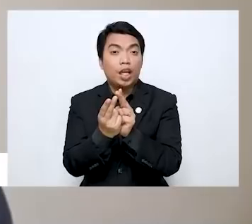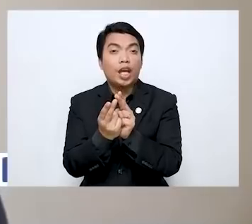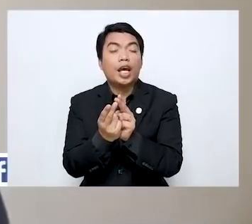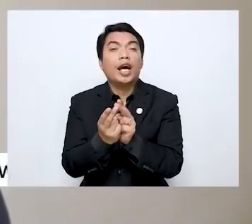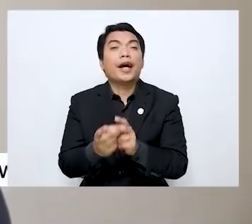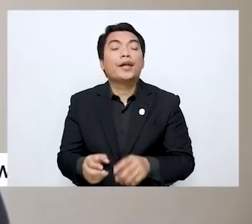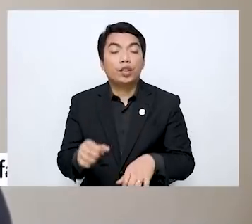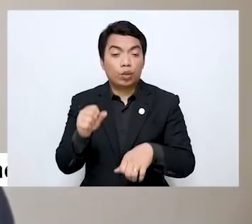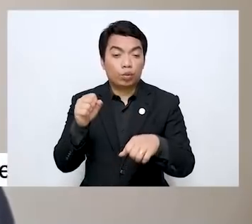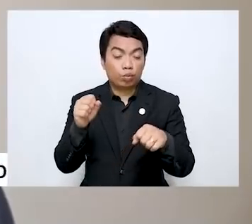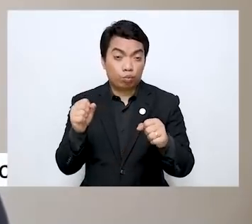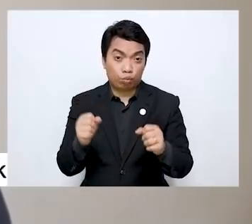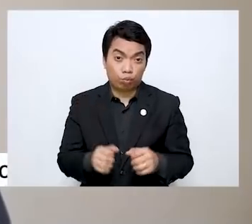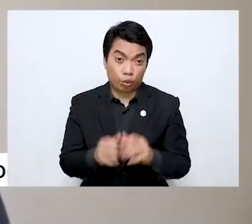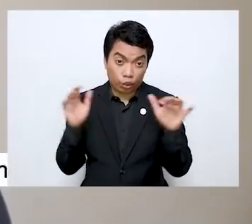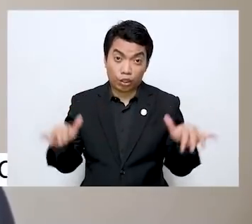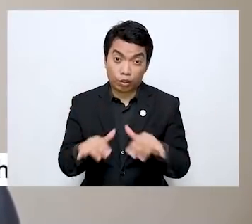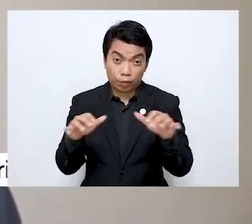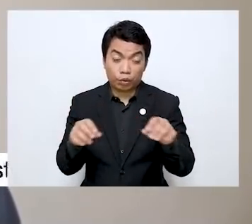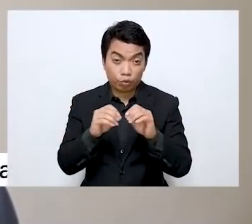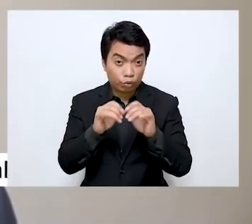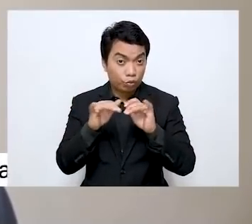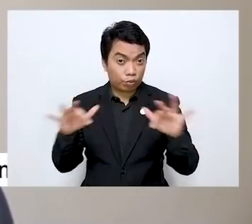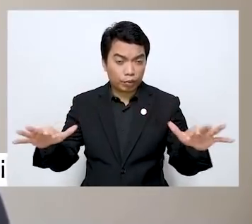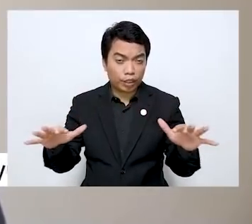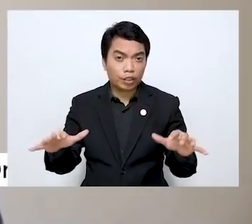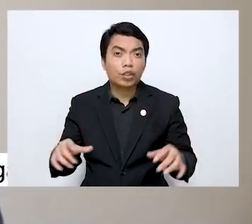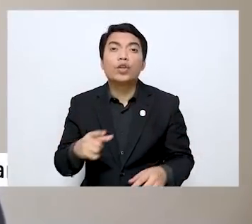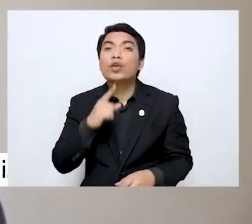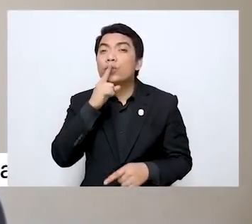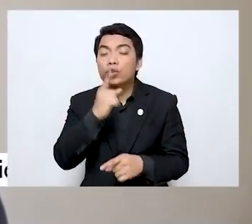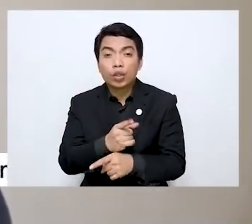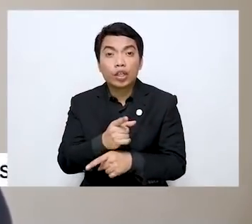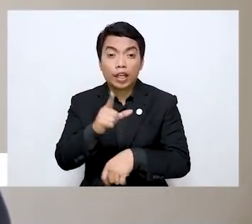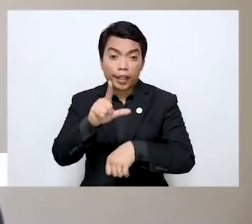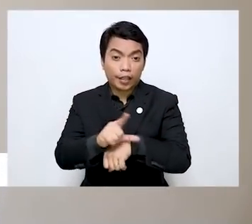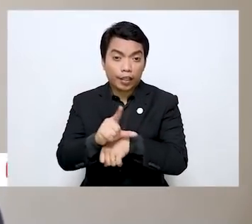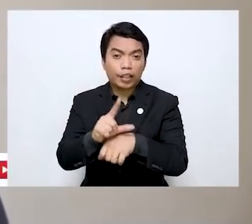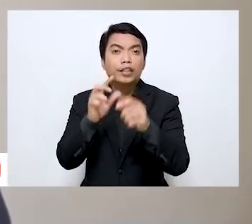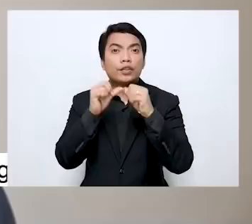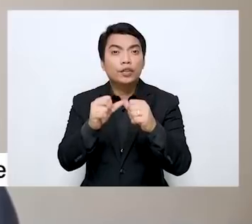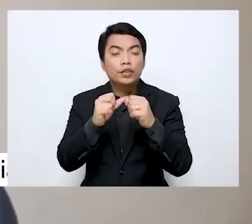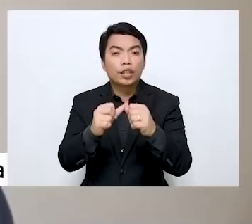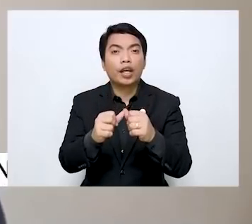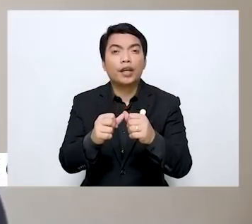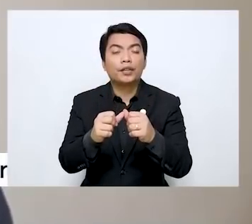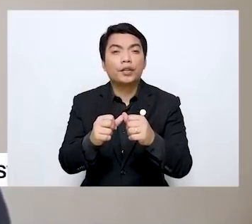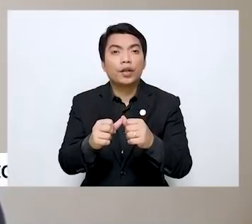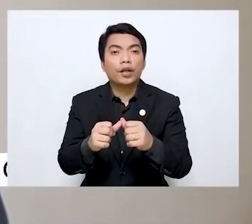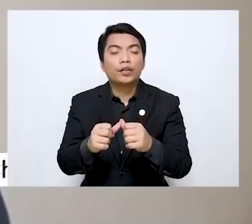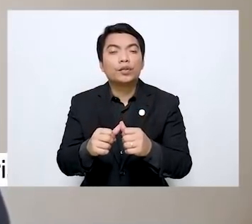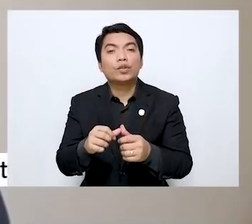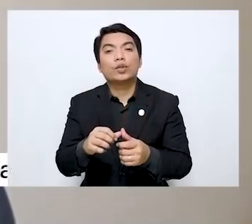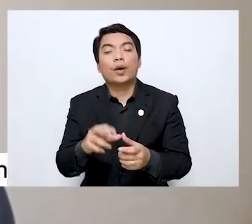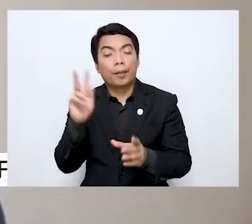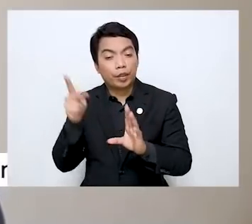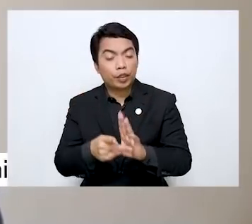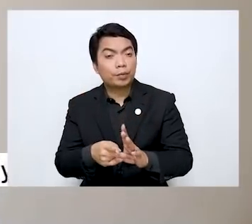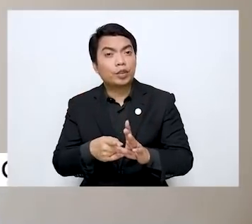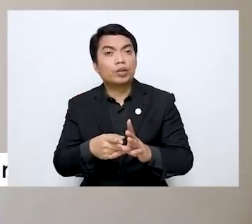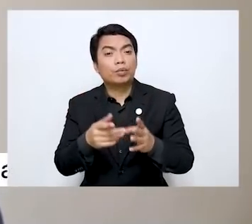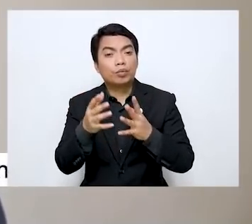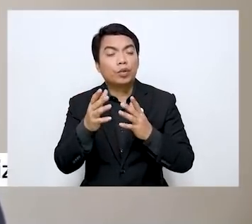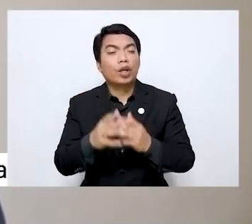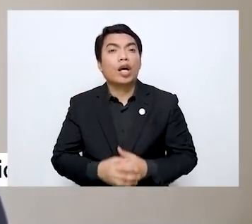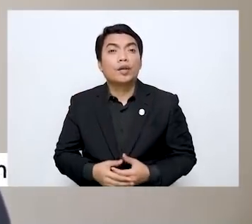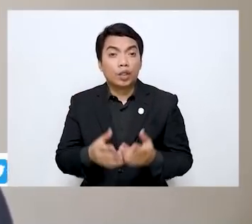of propagation, there is no doubt that this humble locale will continue to be included in the parade of victories that our Almighty